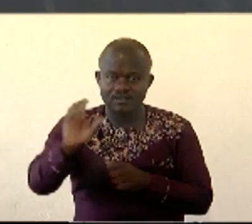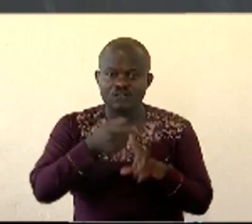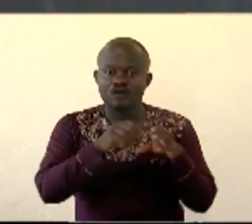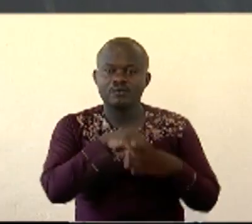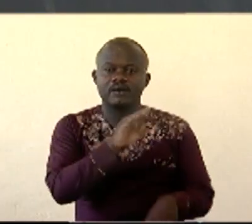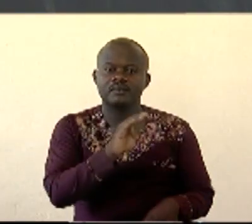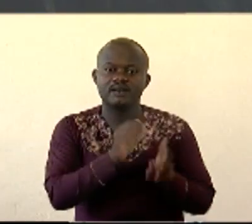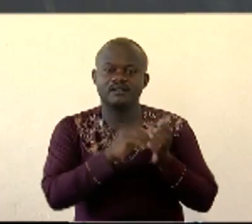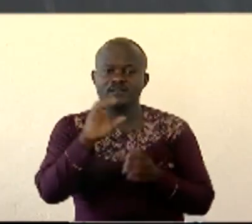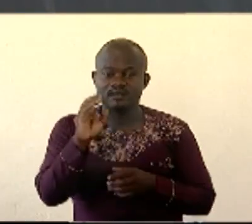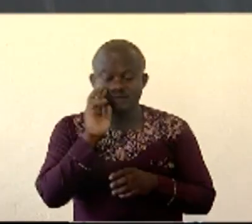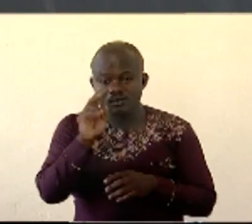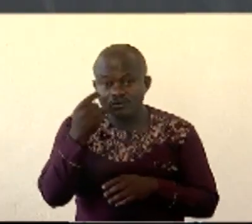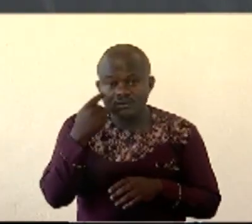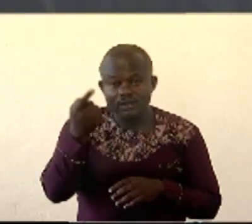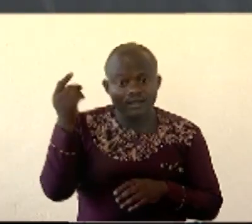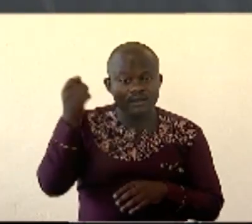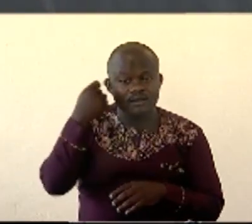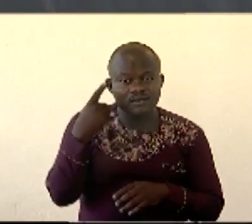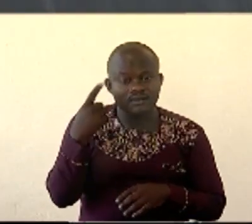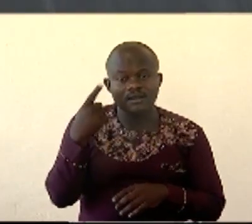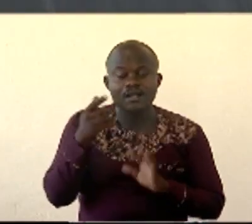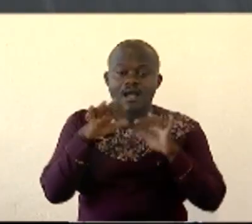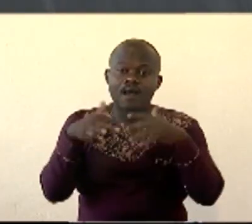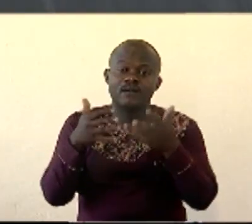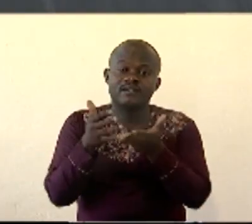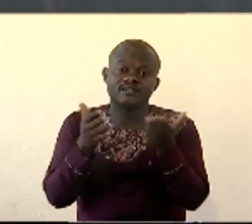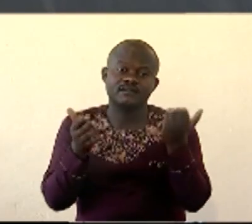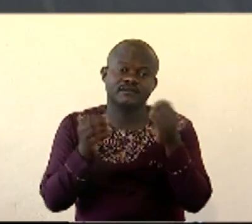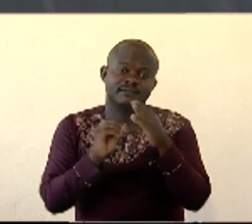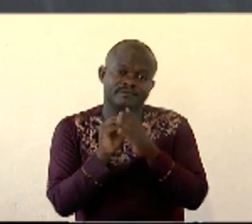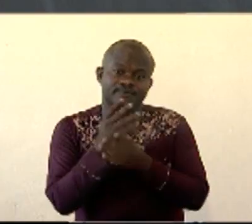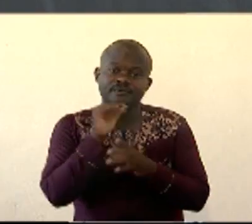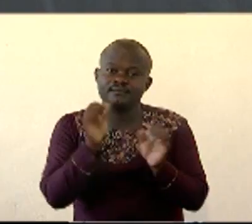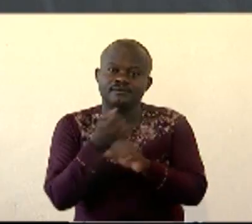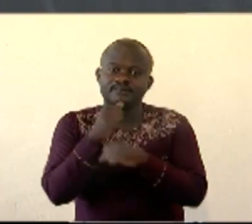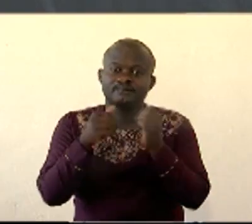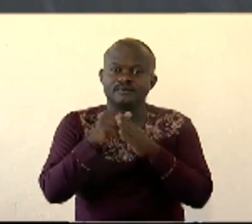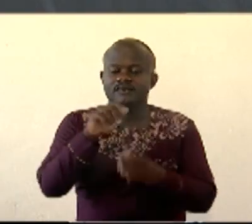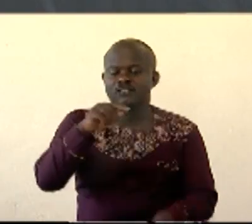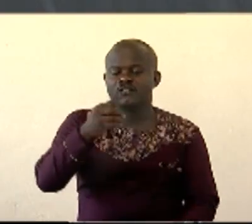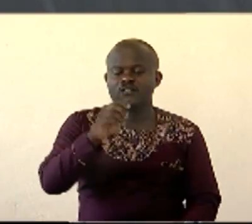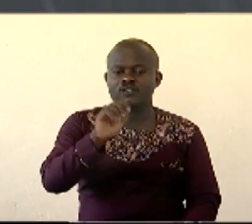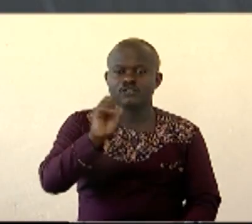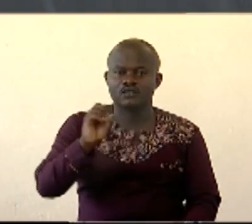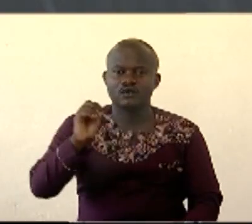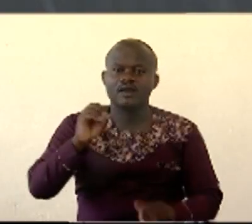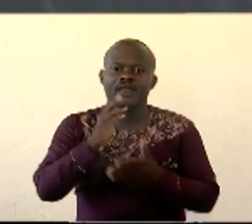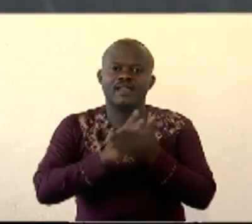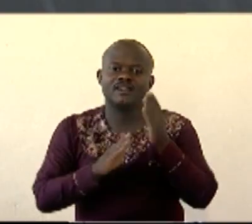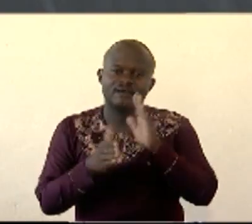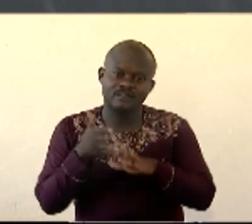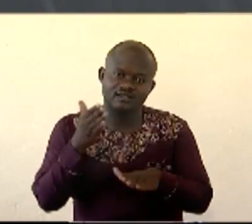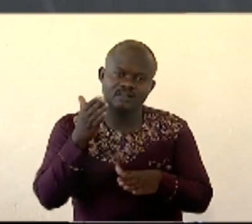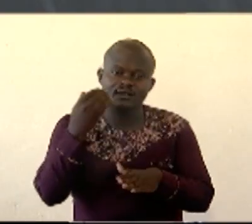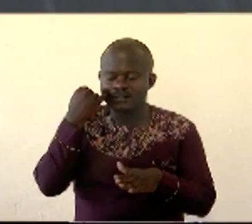you're able to see and understand. However, the plant cannot photosynthesize any faster,